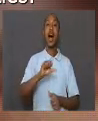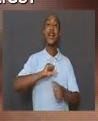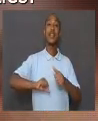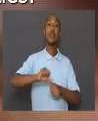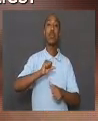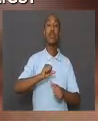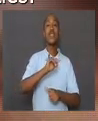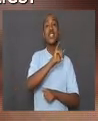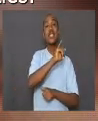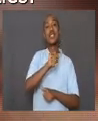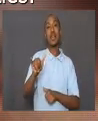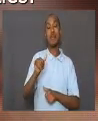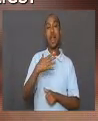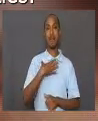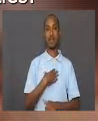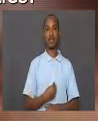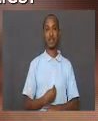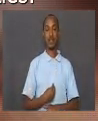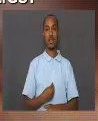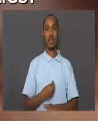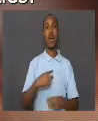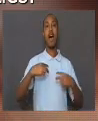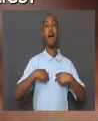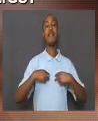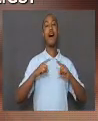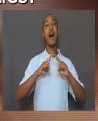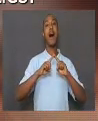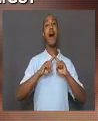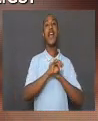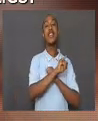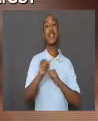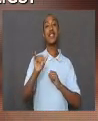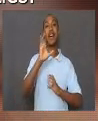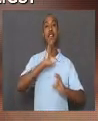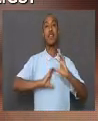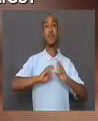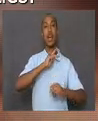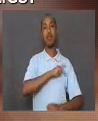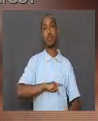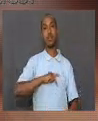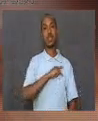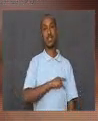Atoms of the same element have identical chemical properties.